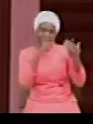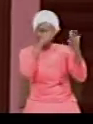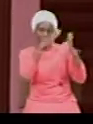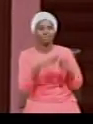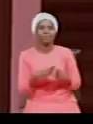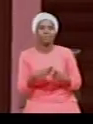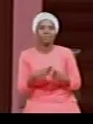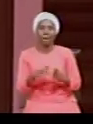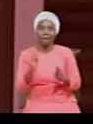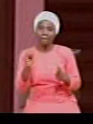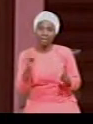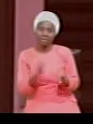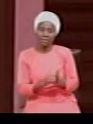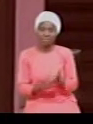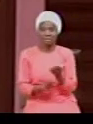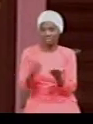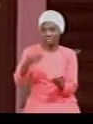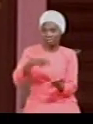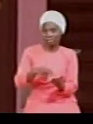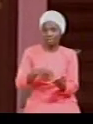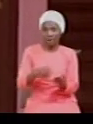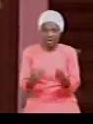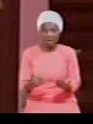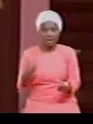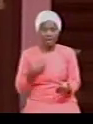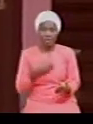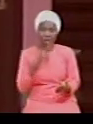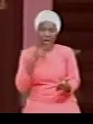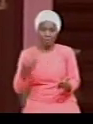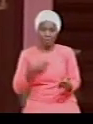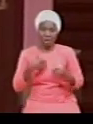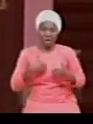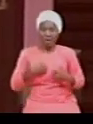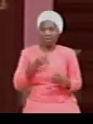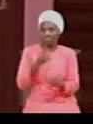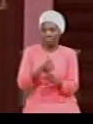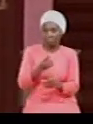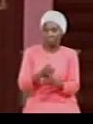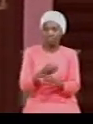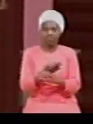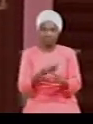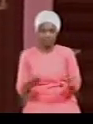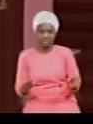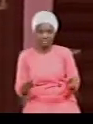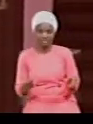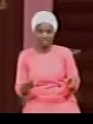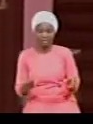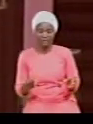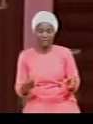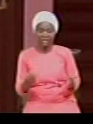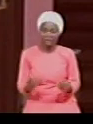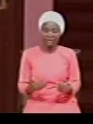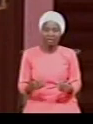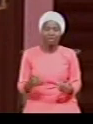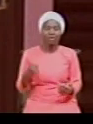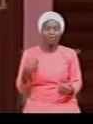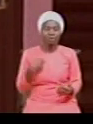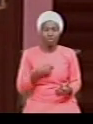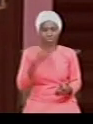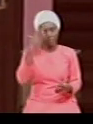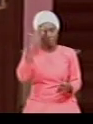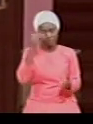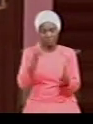that resurrection, now we have justification. Now by that resurrection, we know